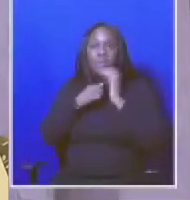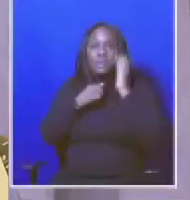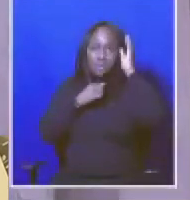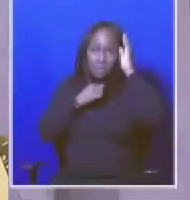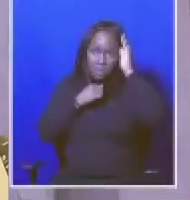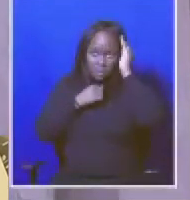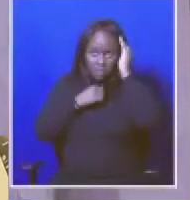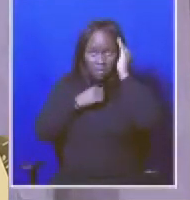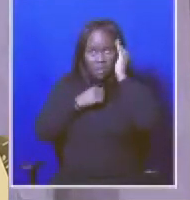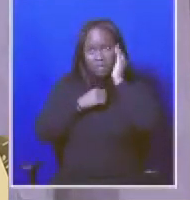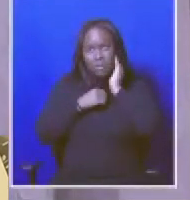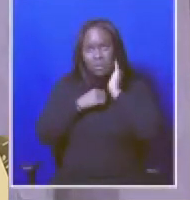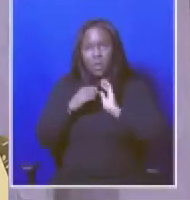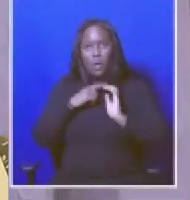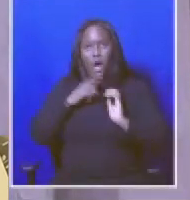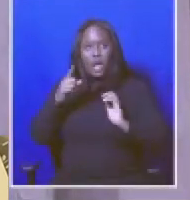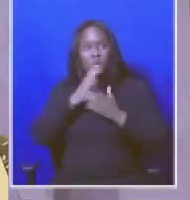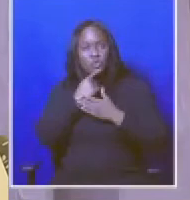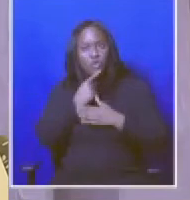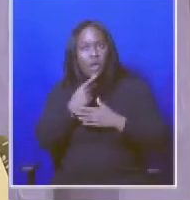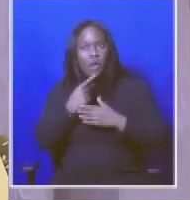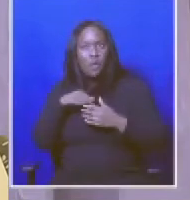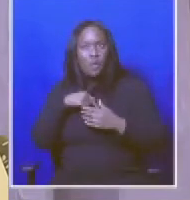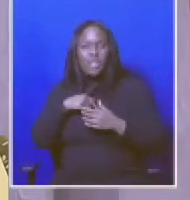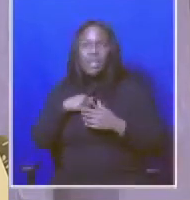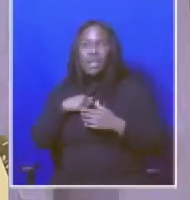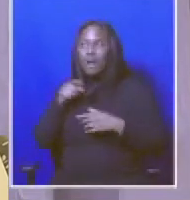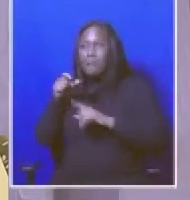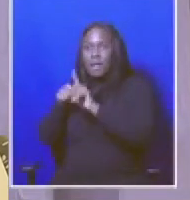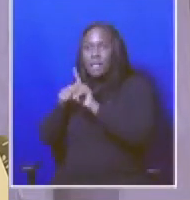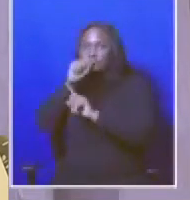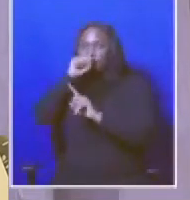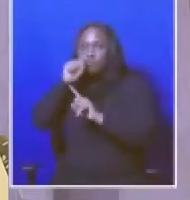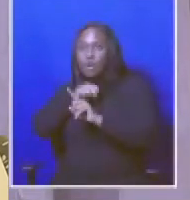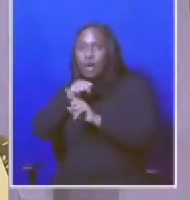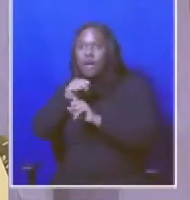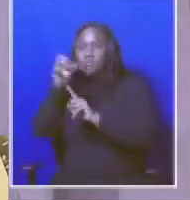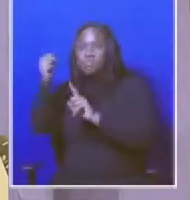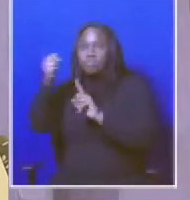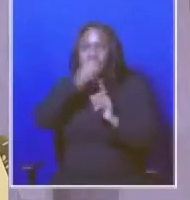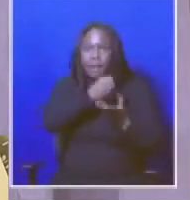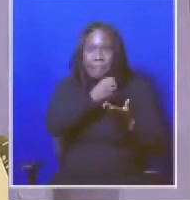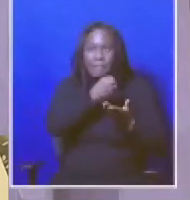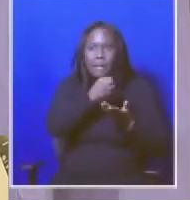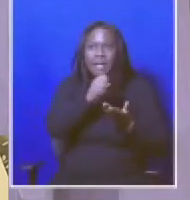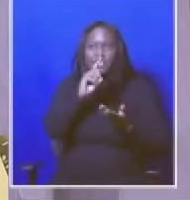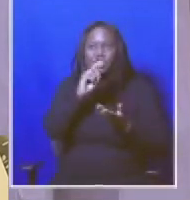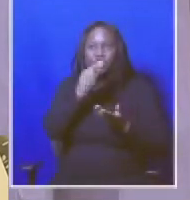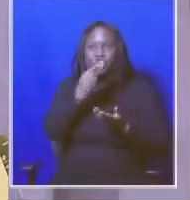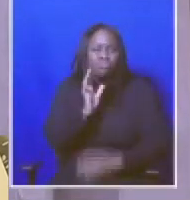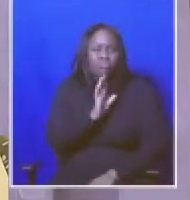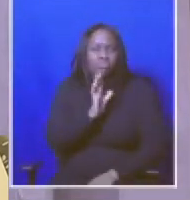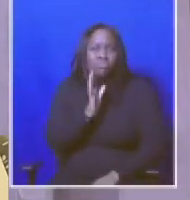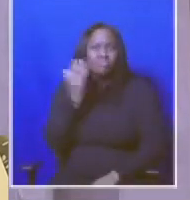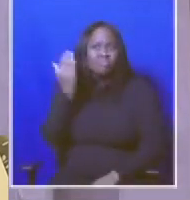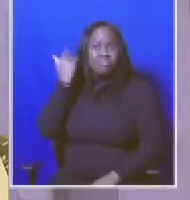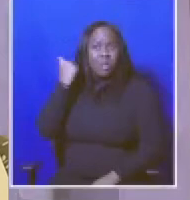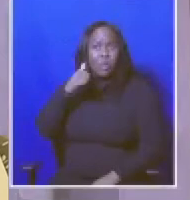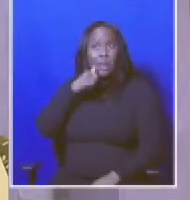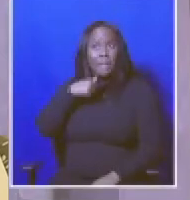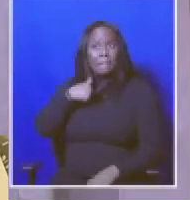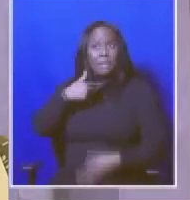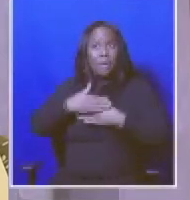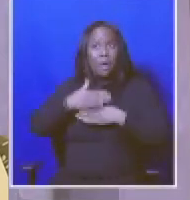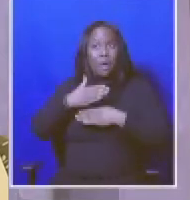up DGs that we like. No. When I was in national government at the time as a